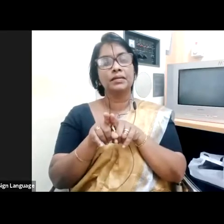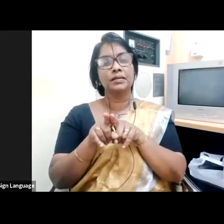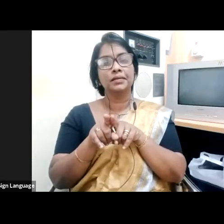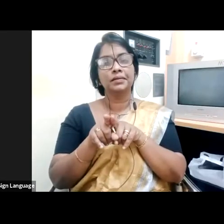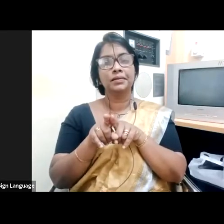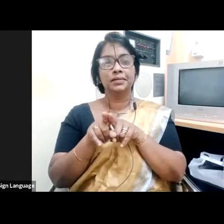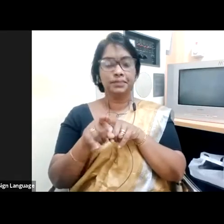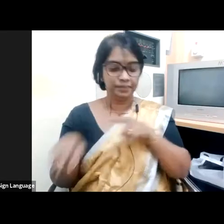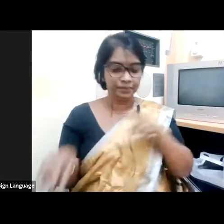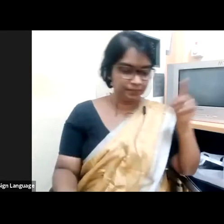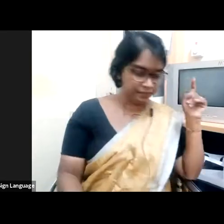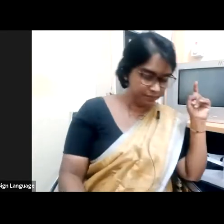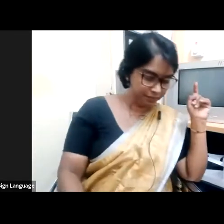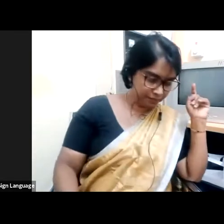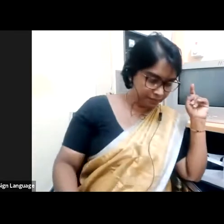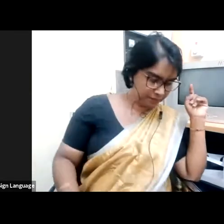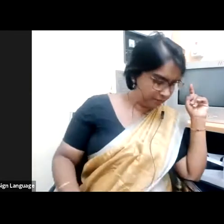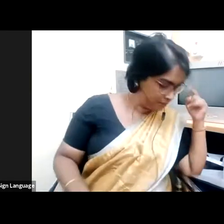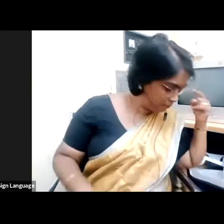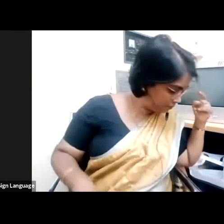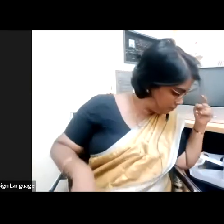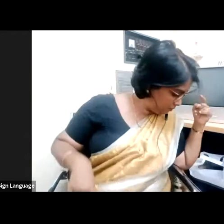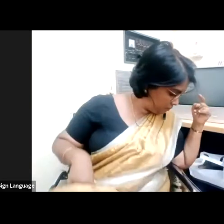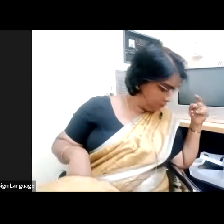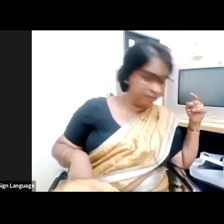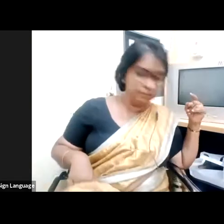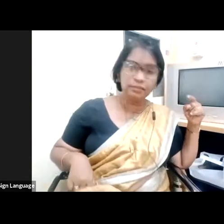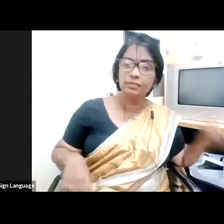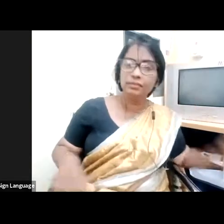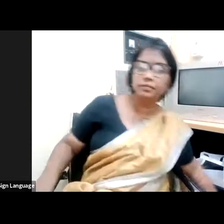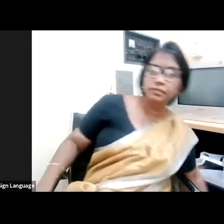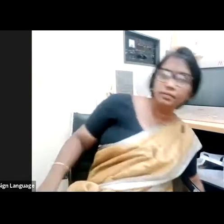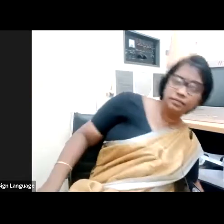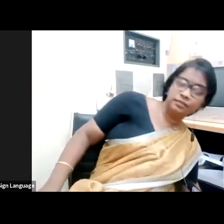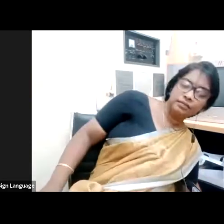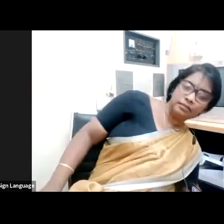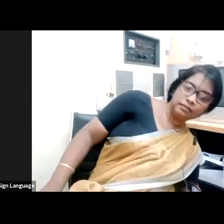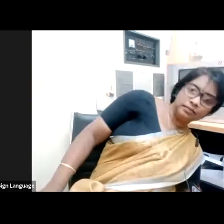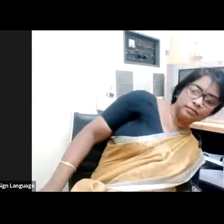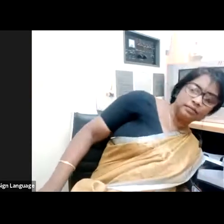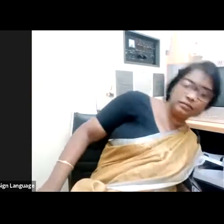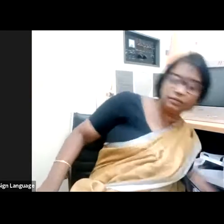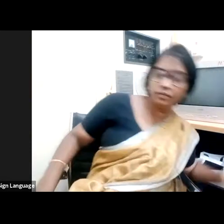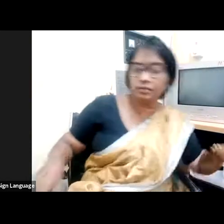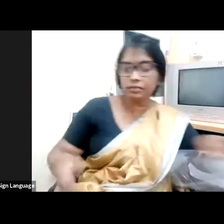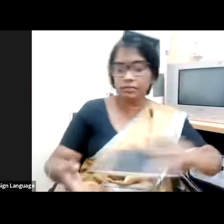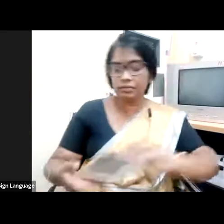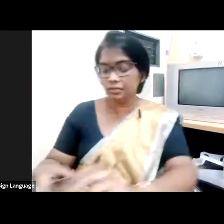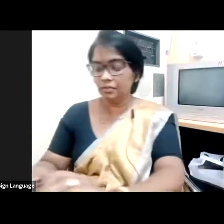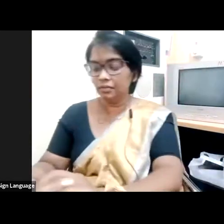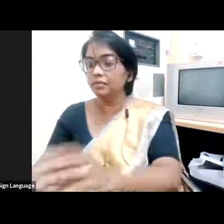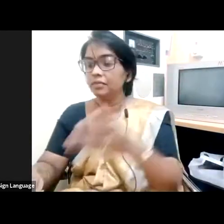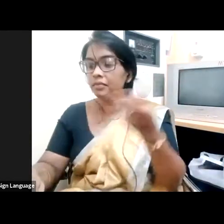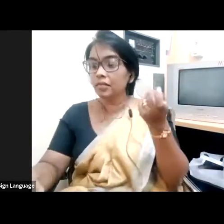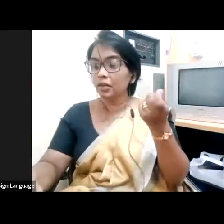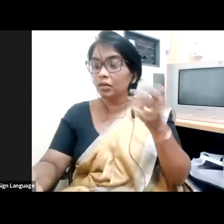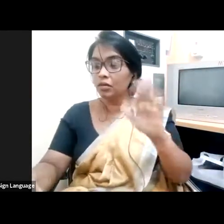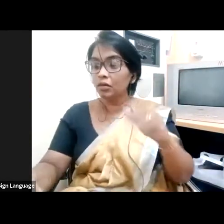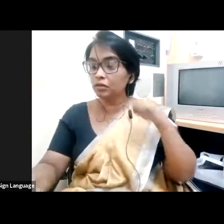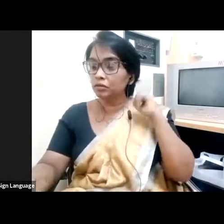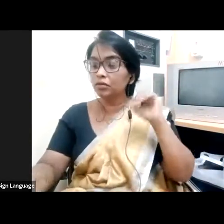is a digital financial services platform started in 2007. Before